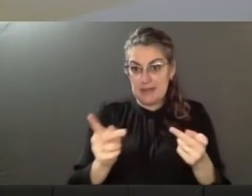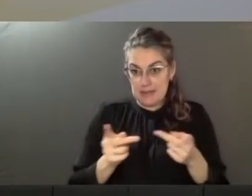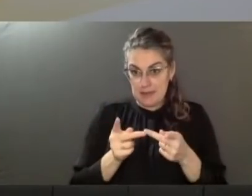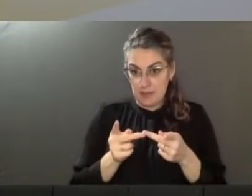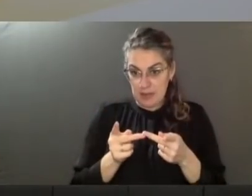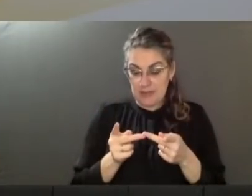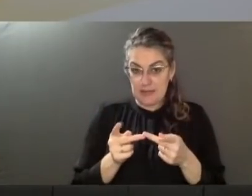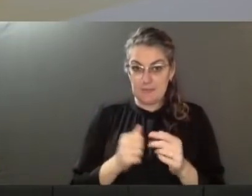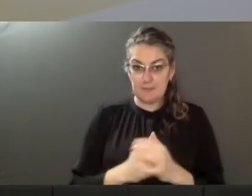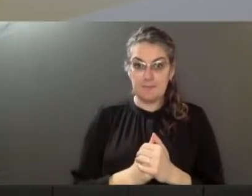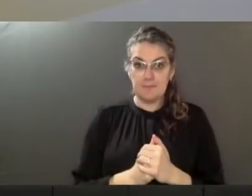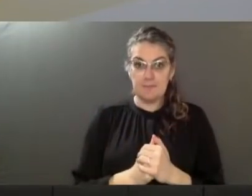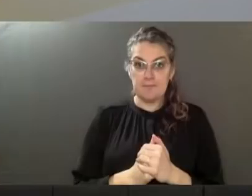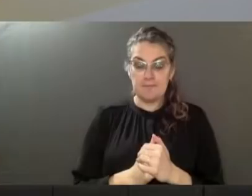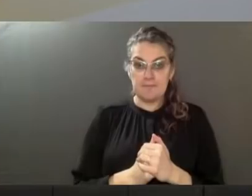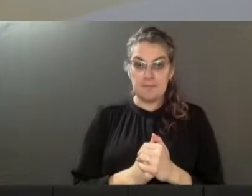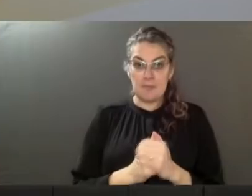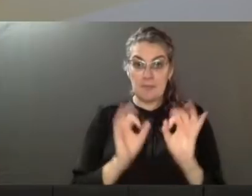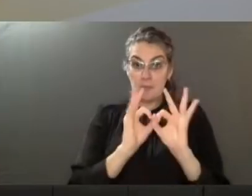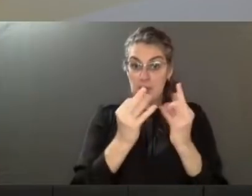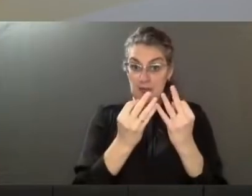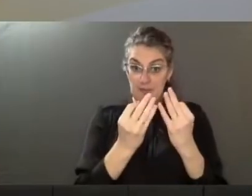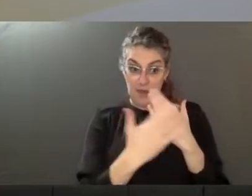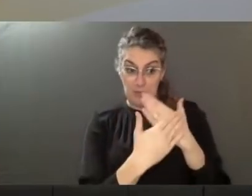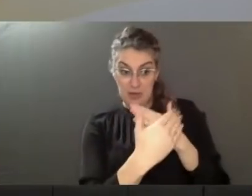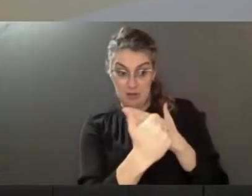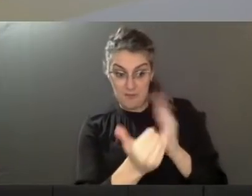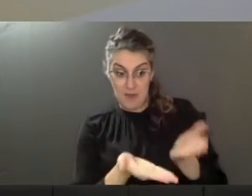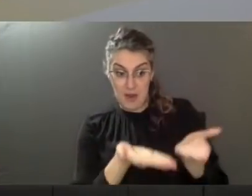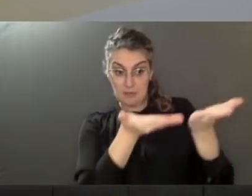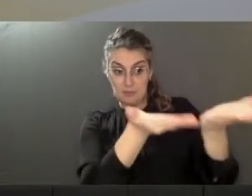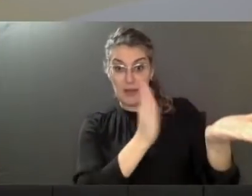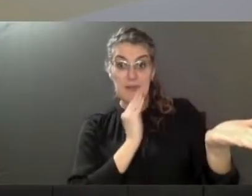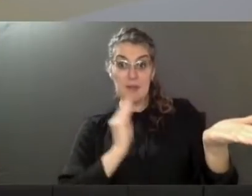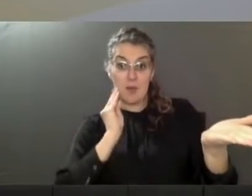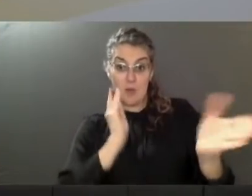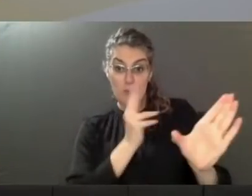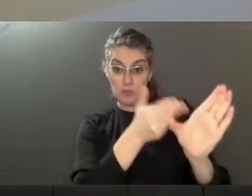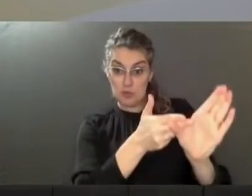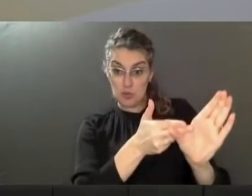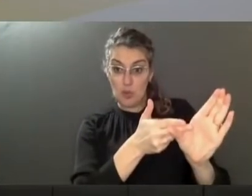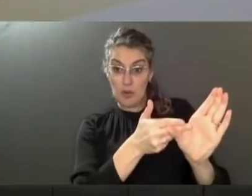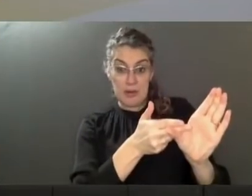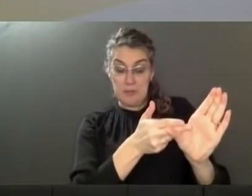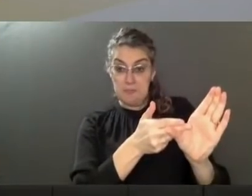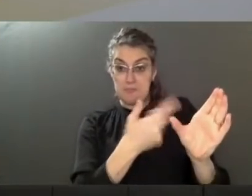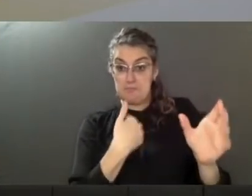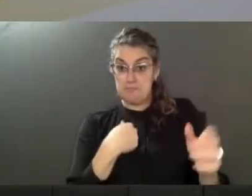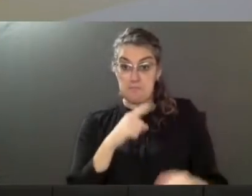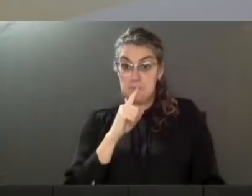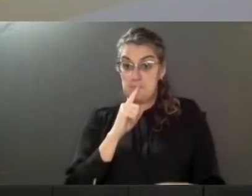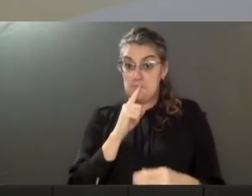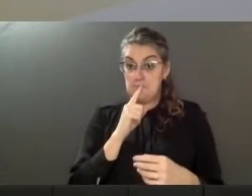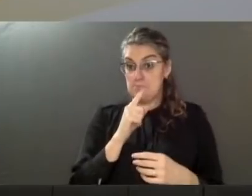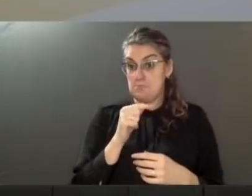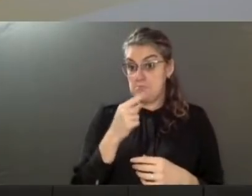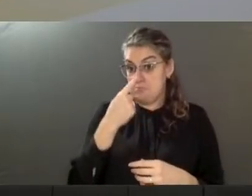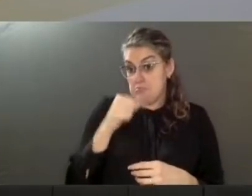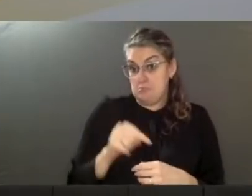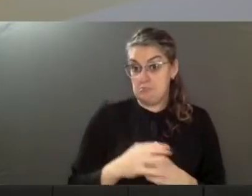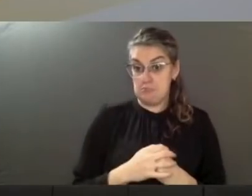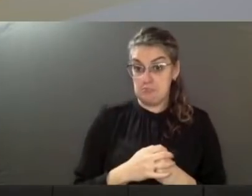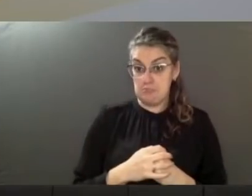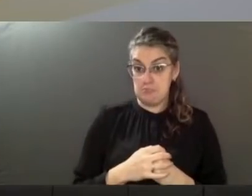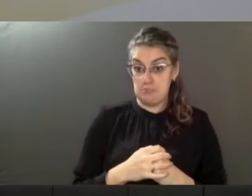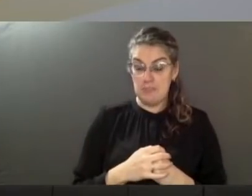So, yeah, I think I wouldn't have anything else to say about that. I wasn't sure